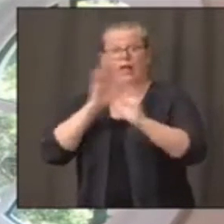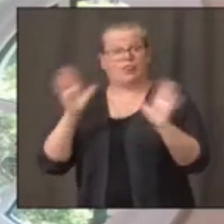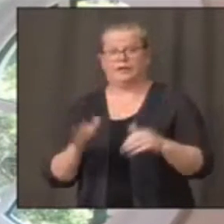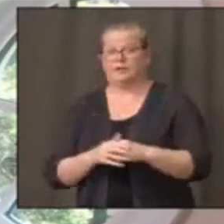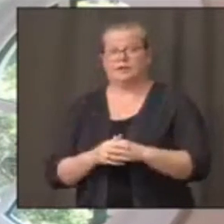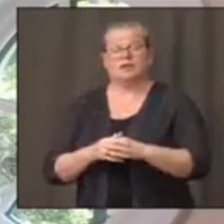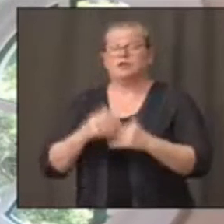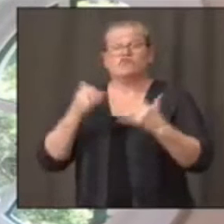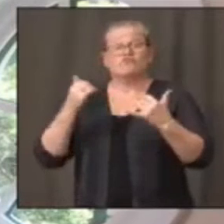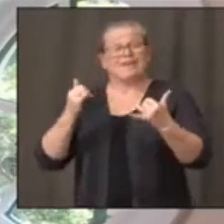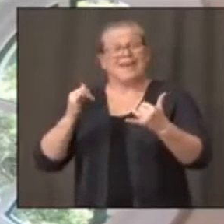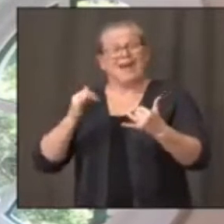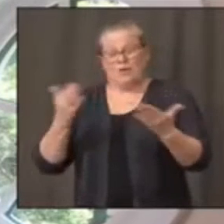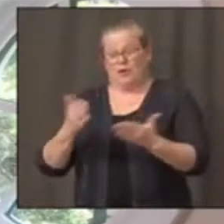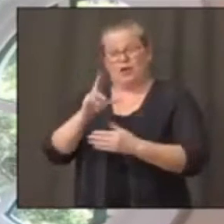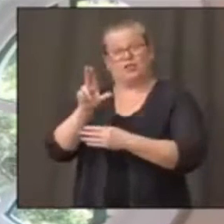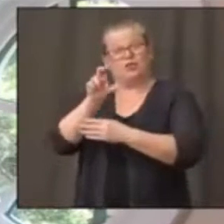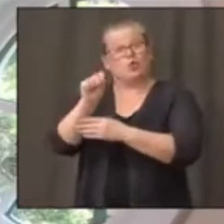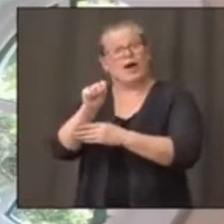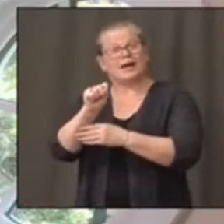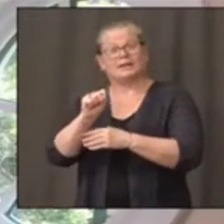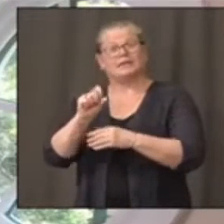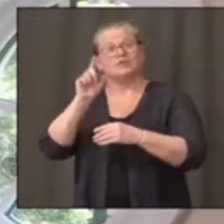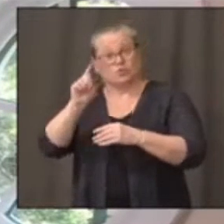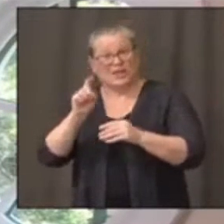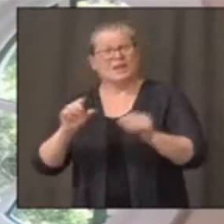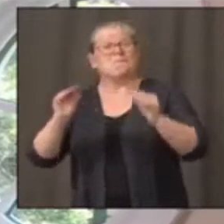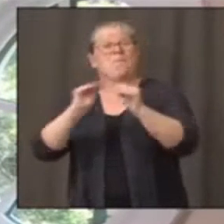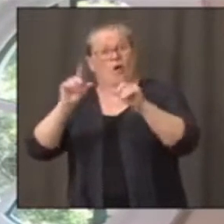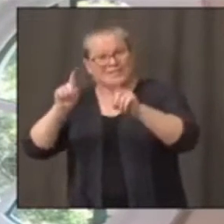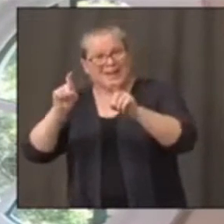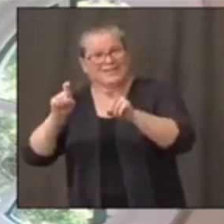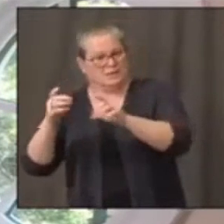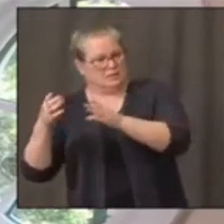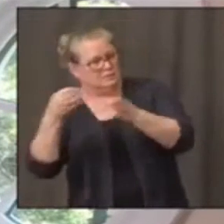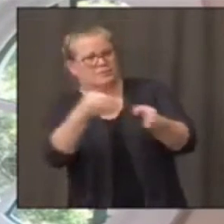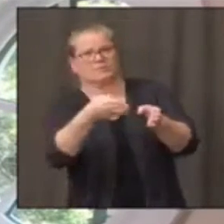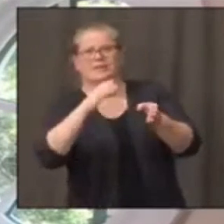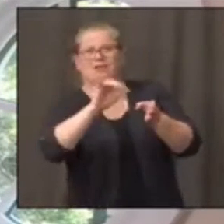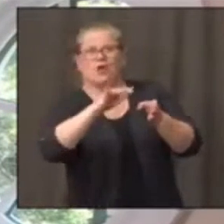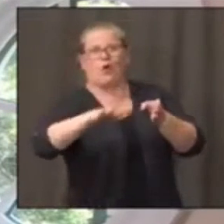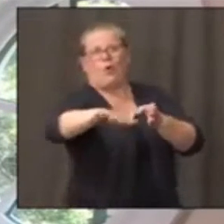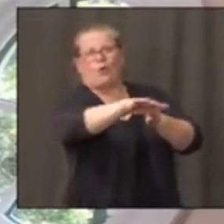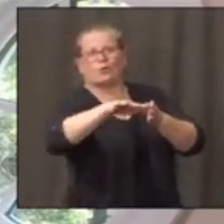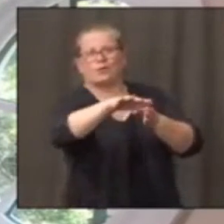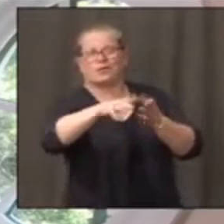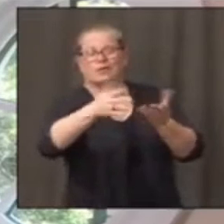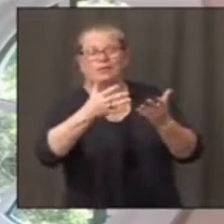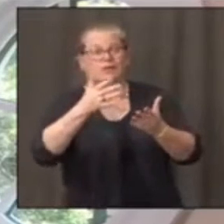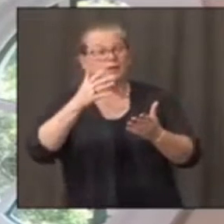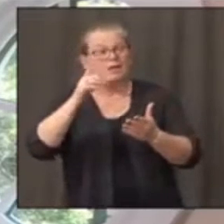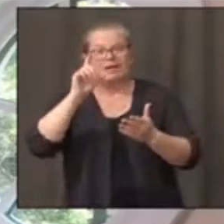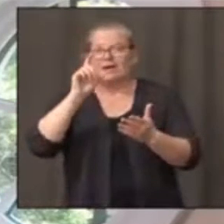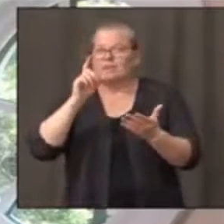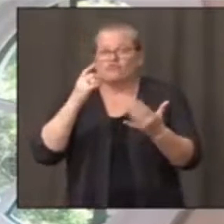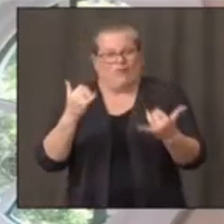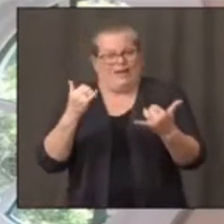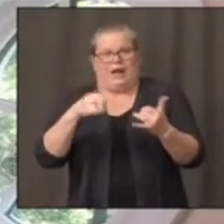in this country where you can get more testing into those hotspots is the large commercial labs like BioReference Labs, Quest, and